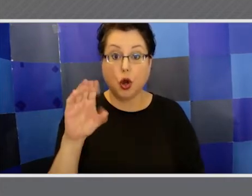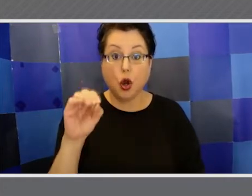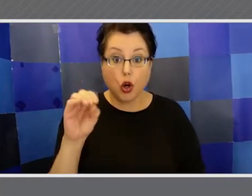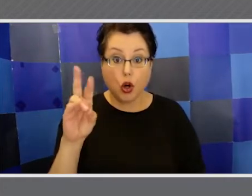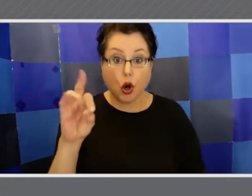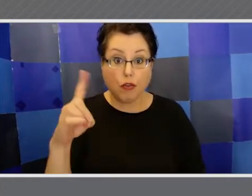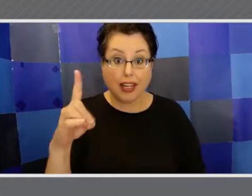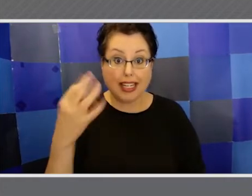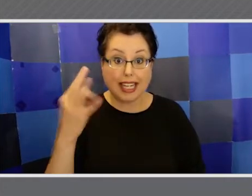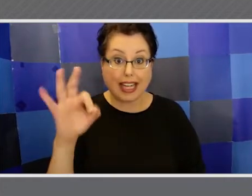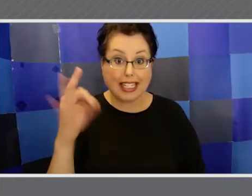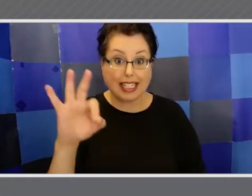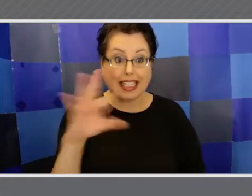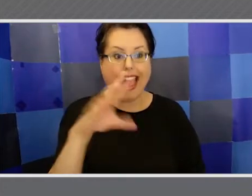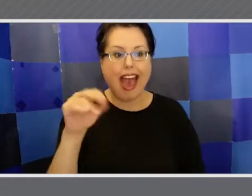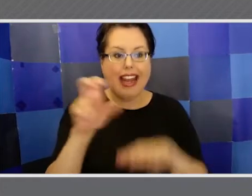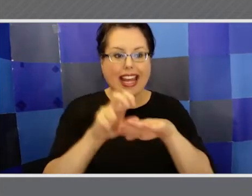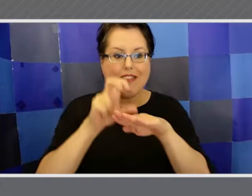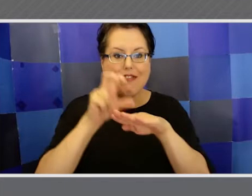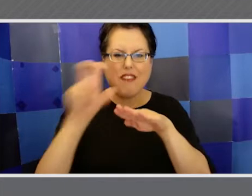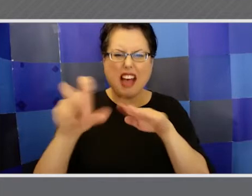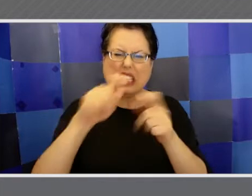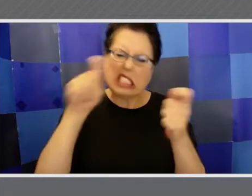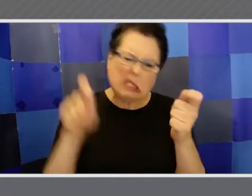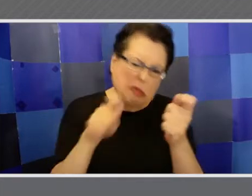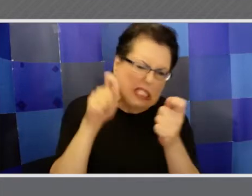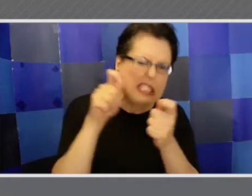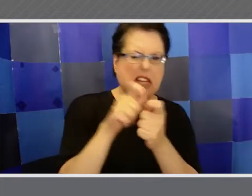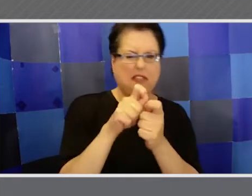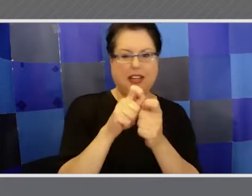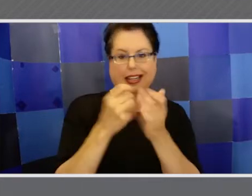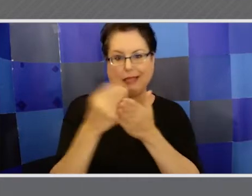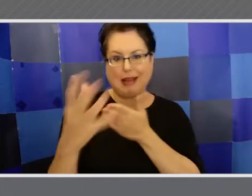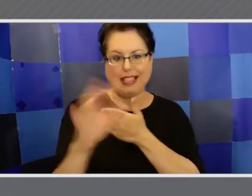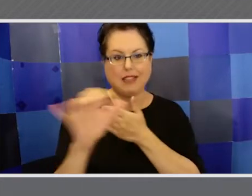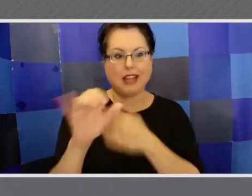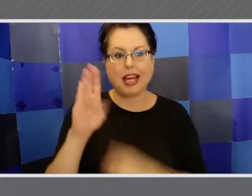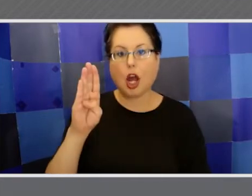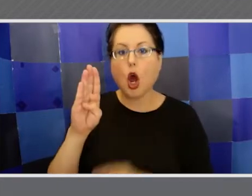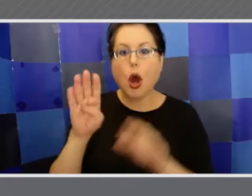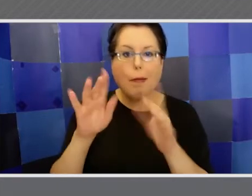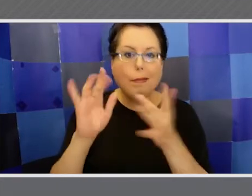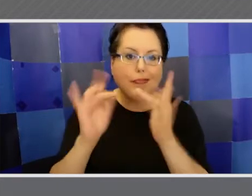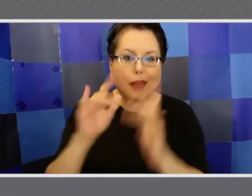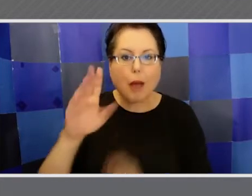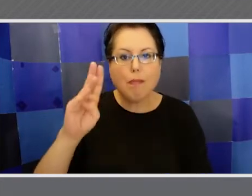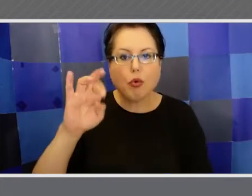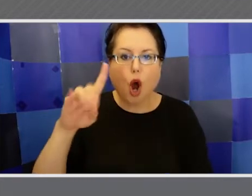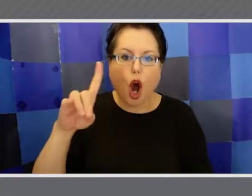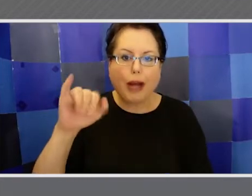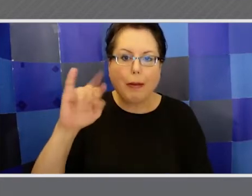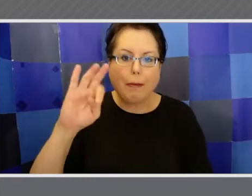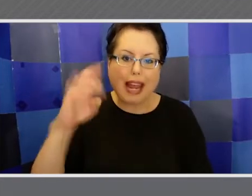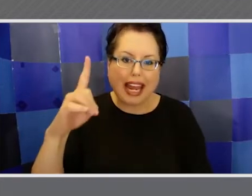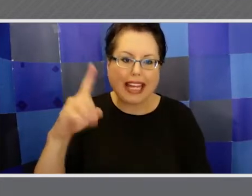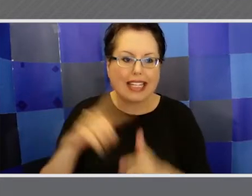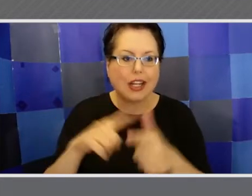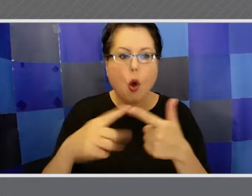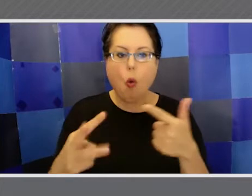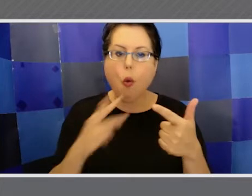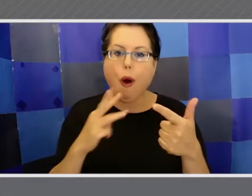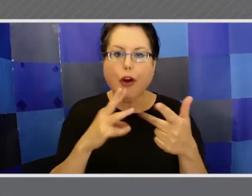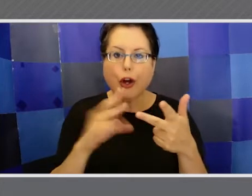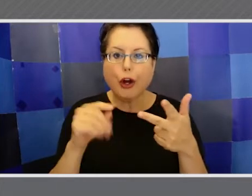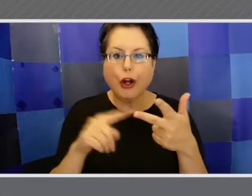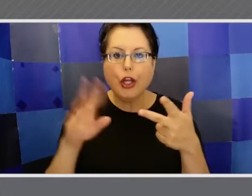in very specific categories of expenses: broadband, water, and sewer infrastructure. These funds must